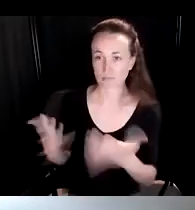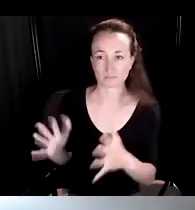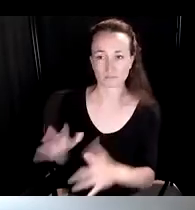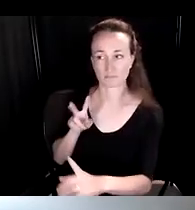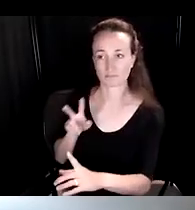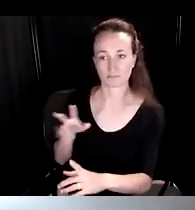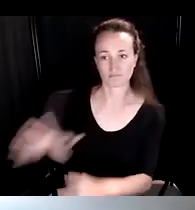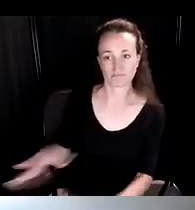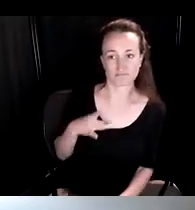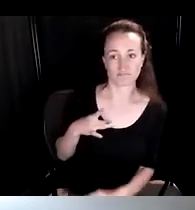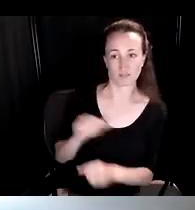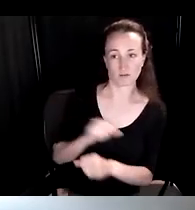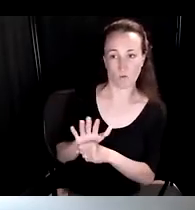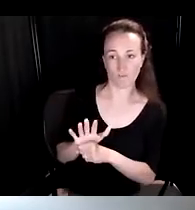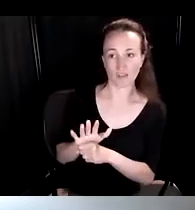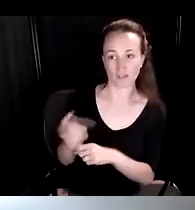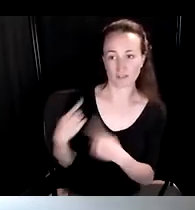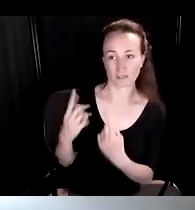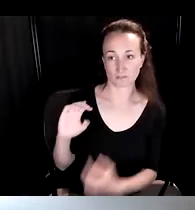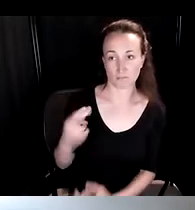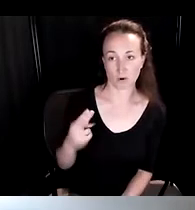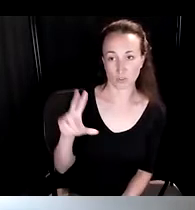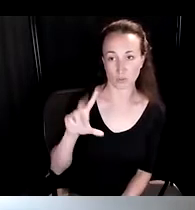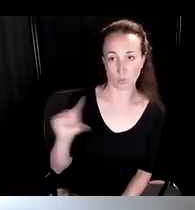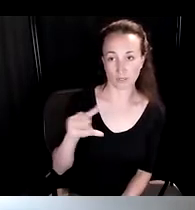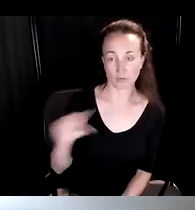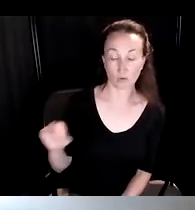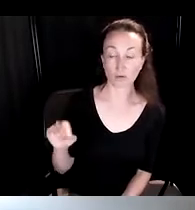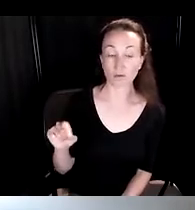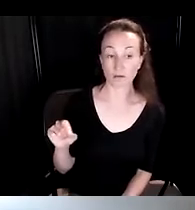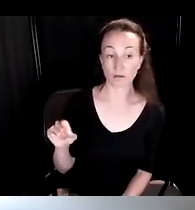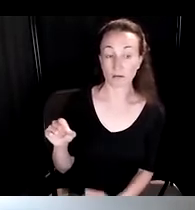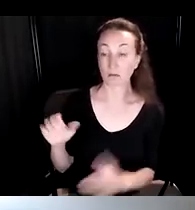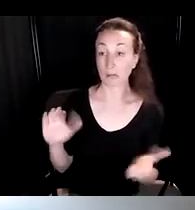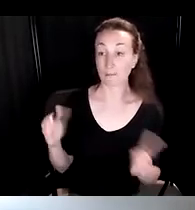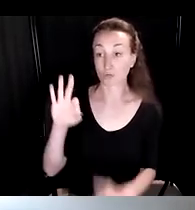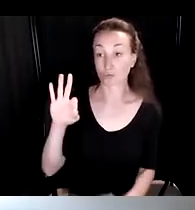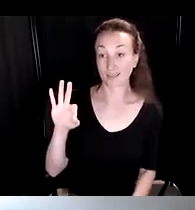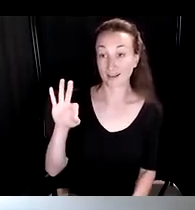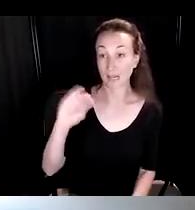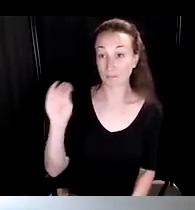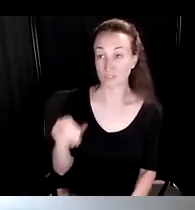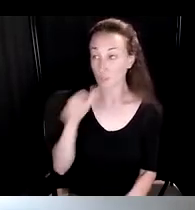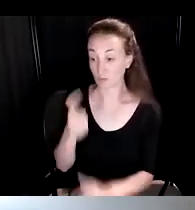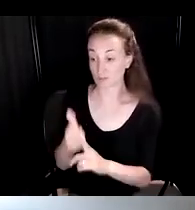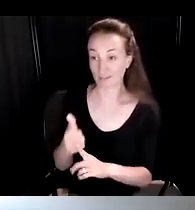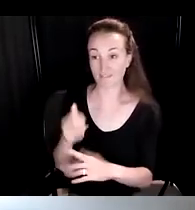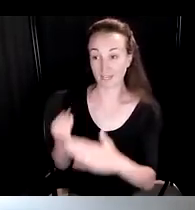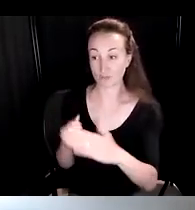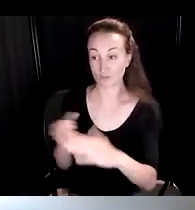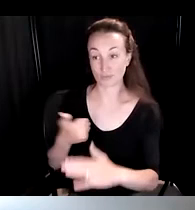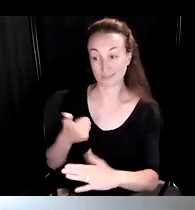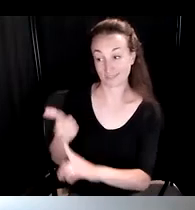March 2020, and that unlike the 9% who reported having to self-quarantine because they themselves